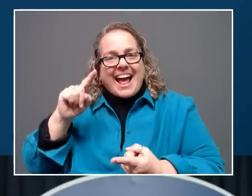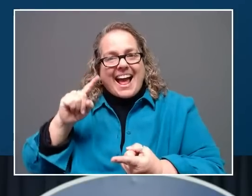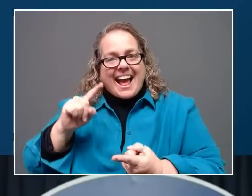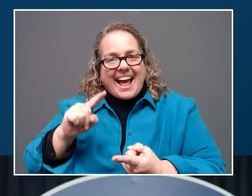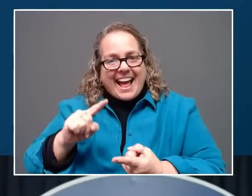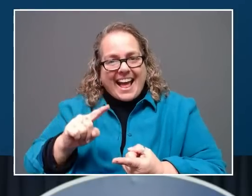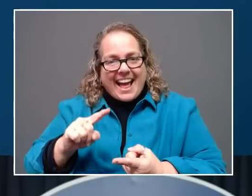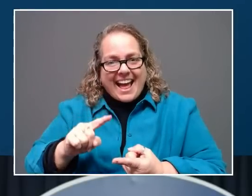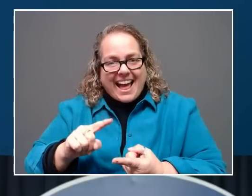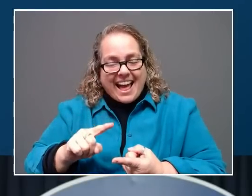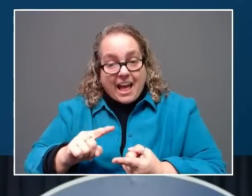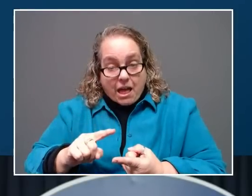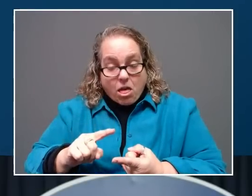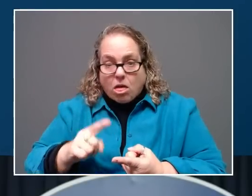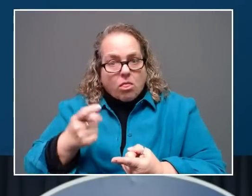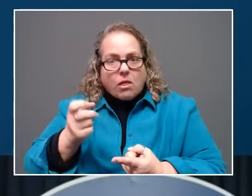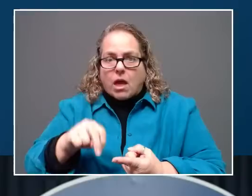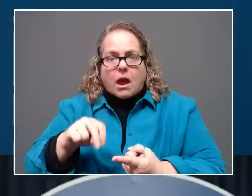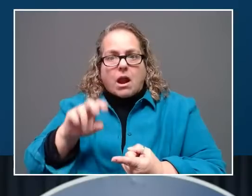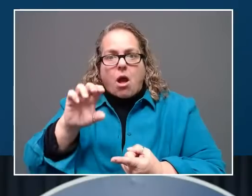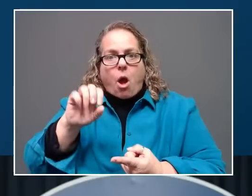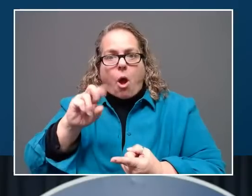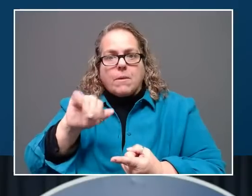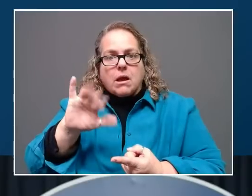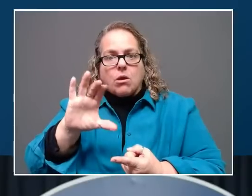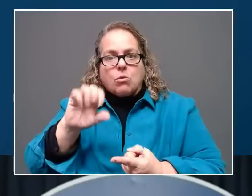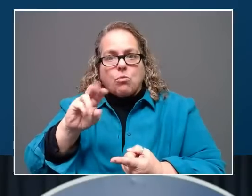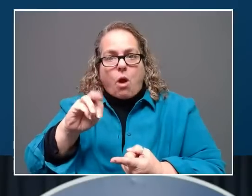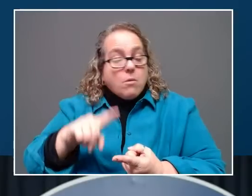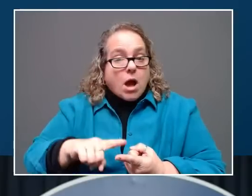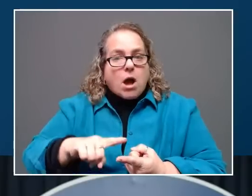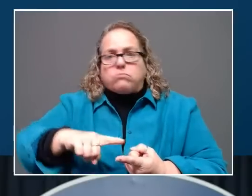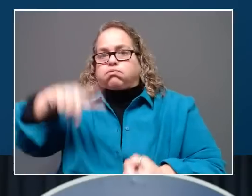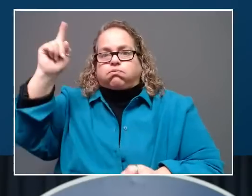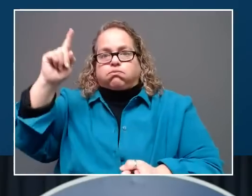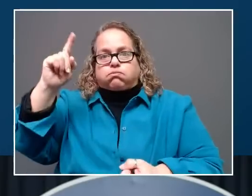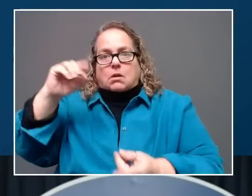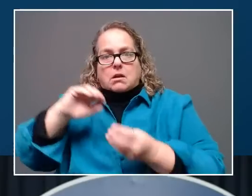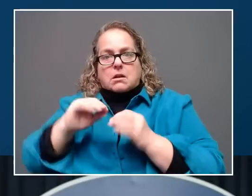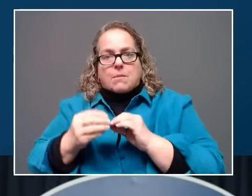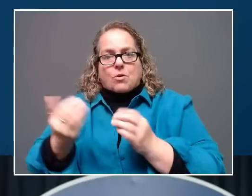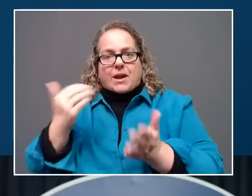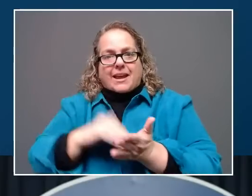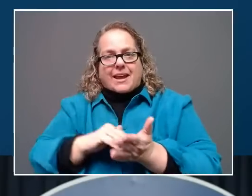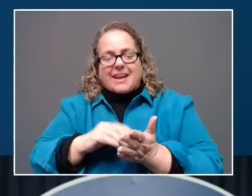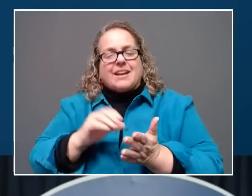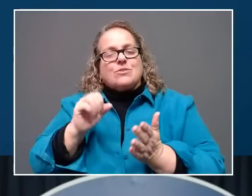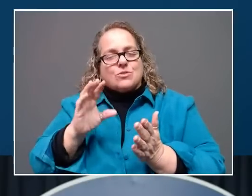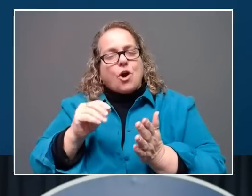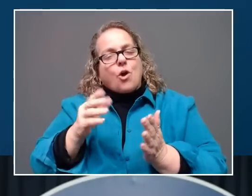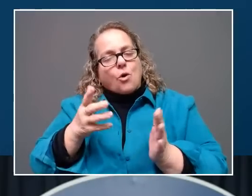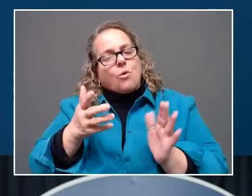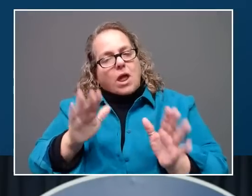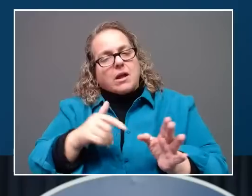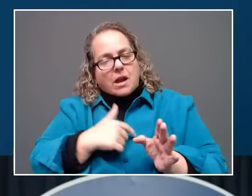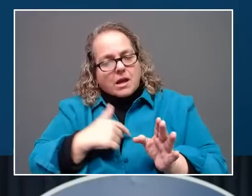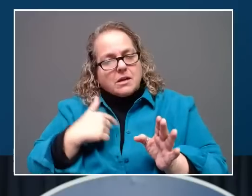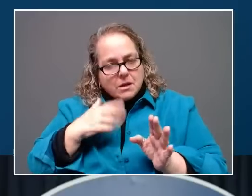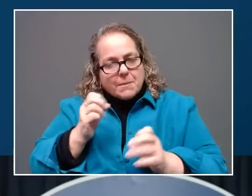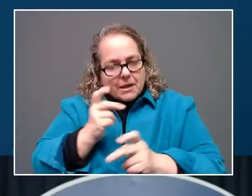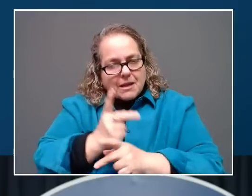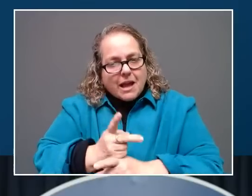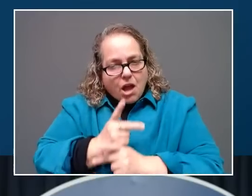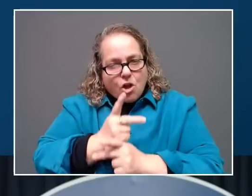not finally through the pandemic yet, but we hope we are well on our way to being through with